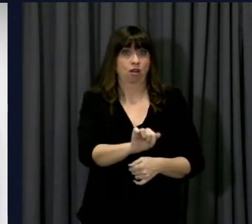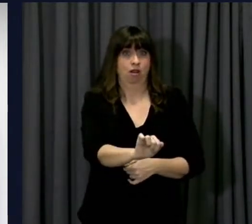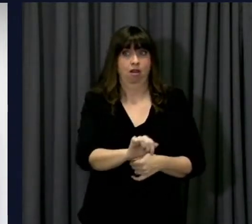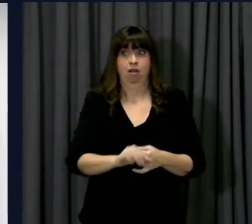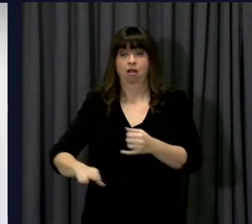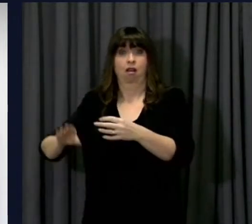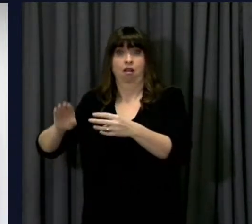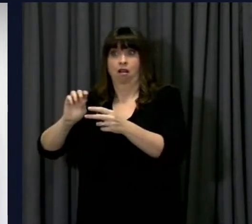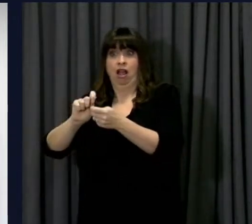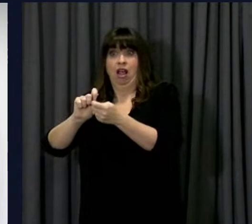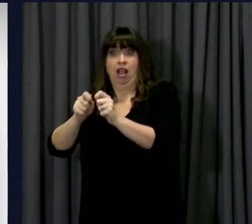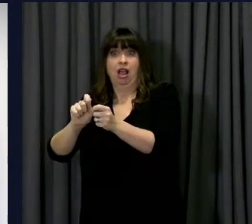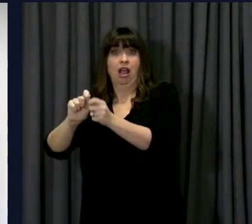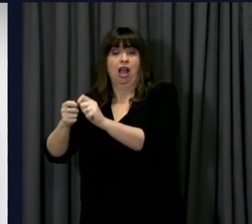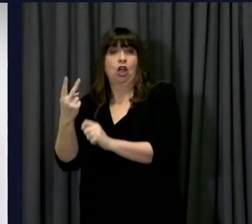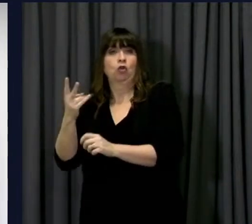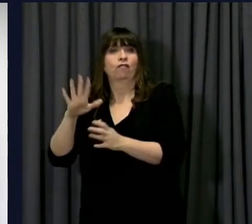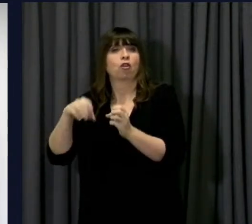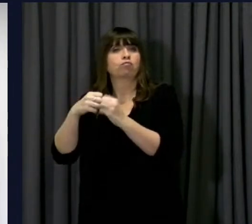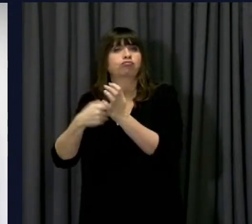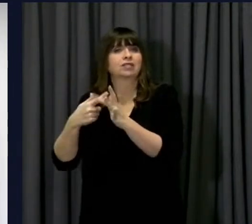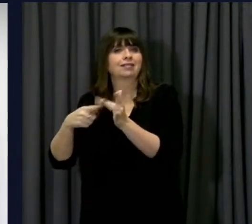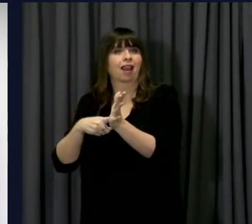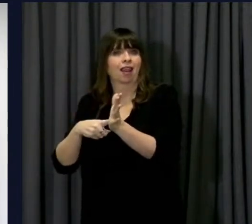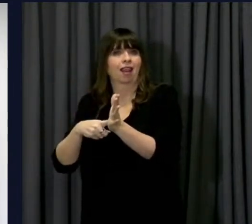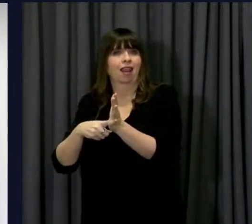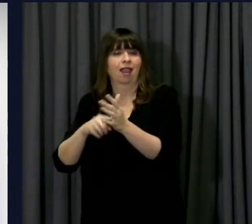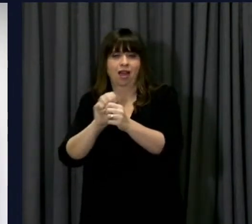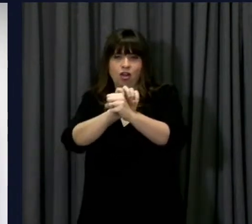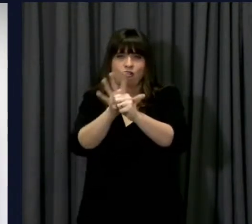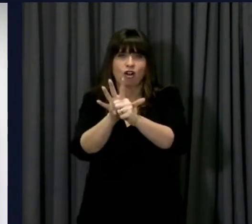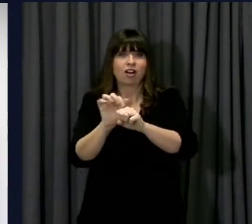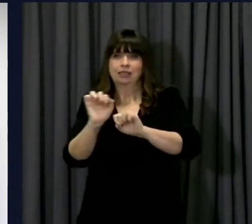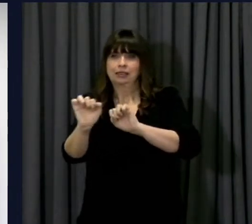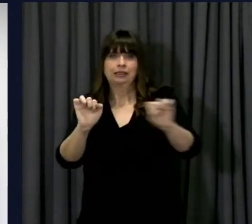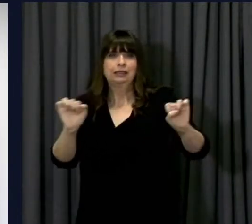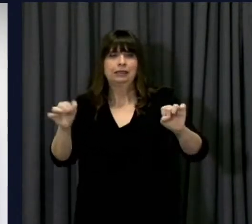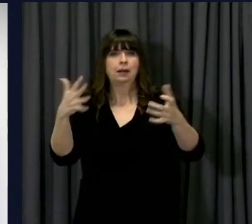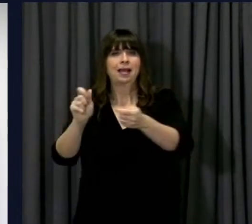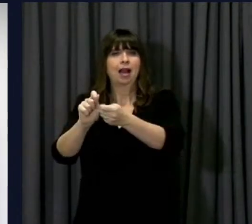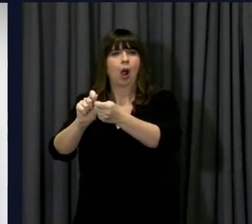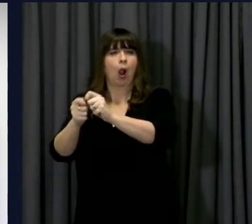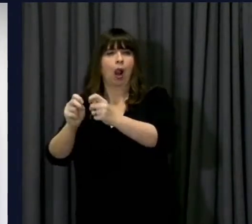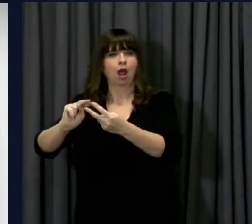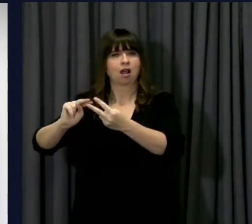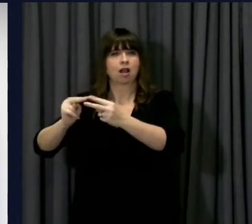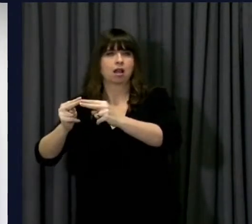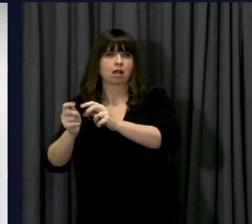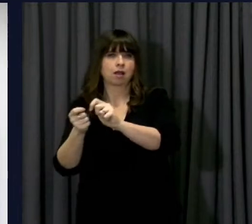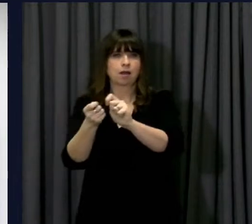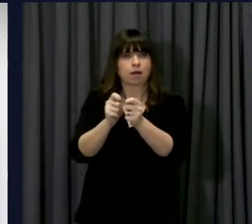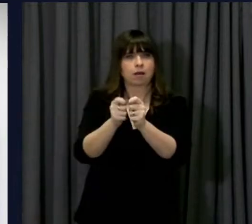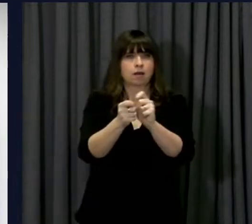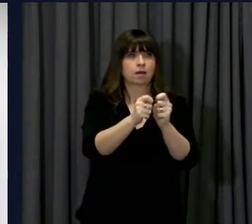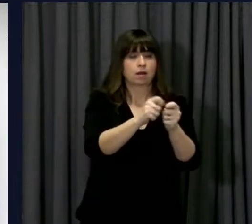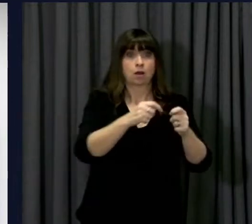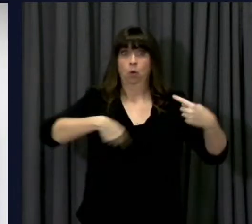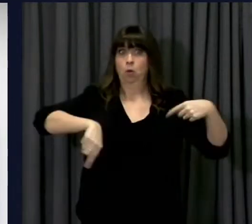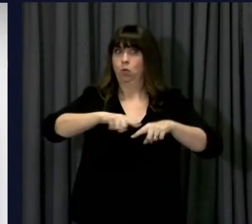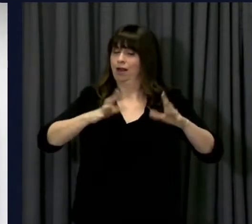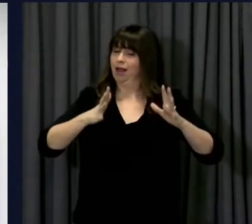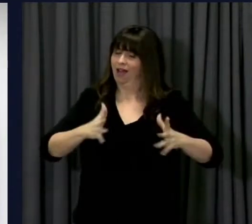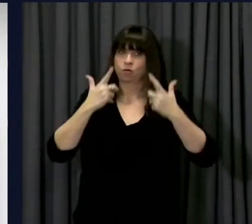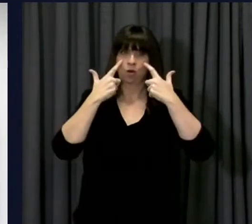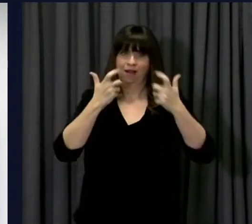mean it's more important than ever that we all follow the rules, especially the basics. That means keeping our distance